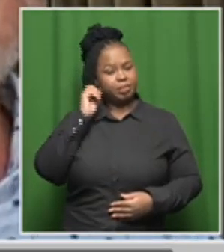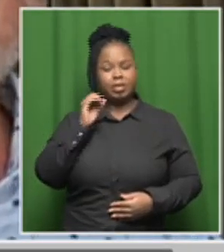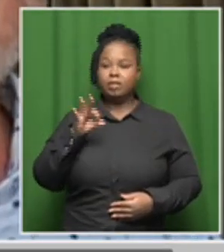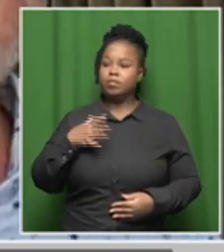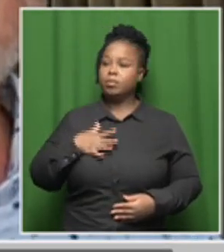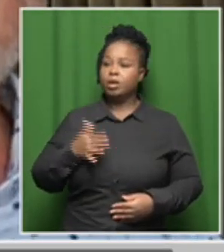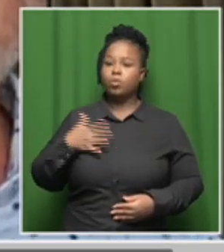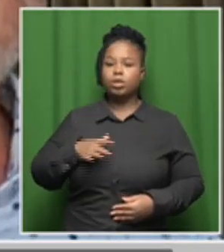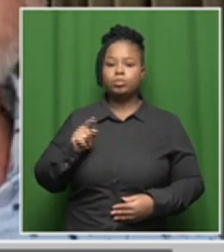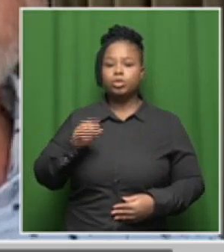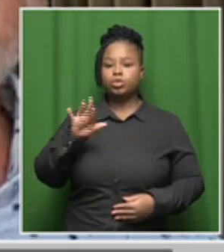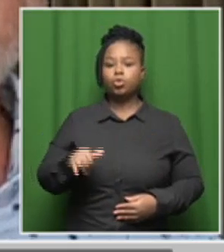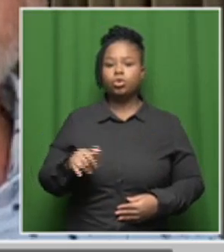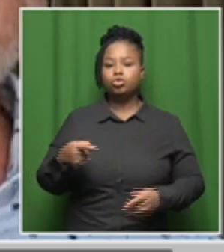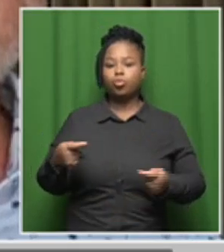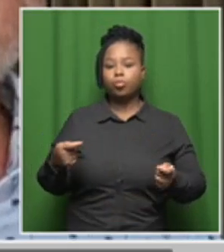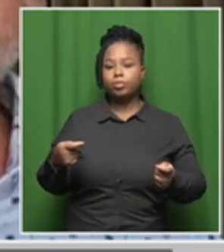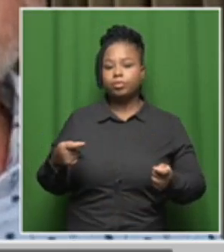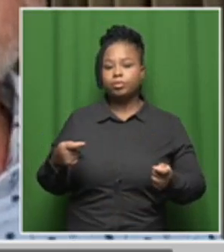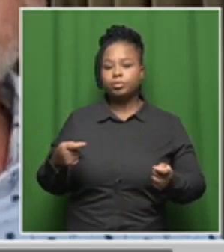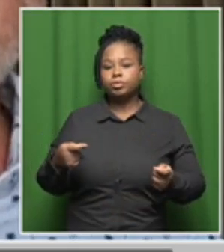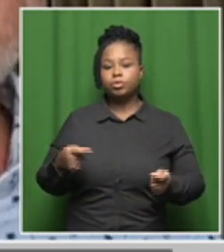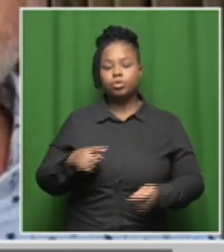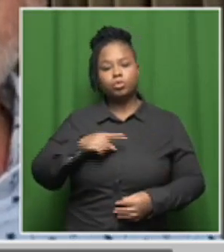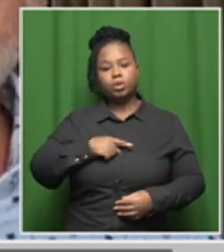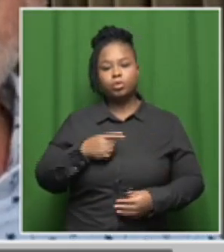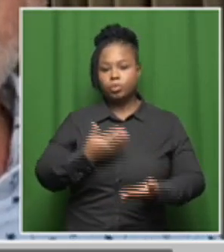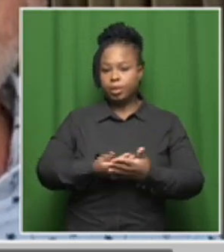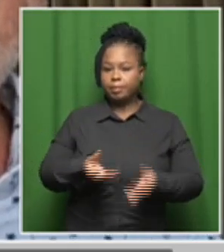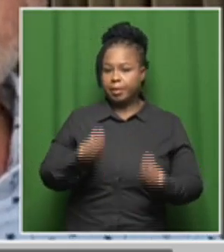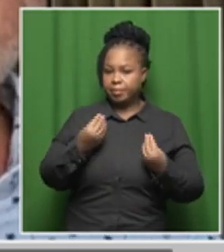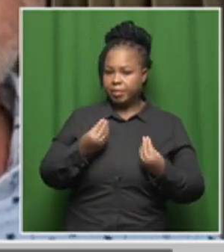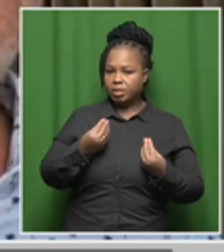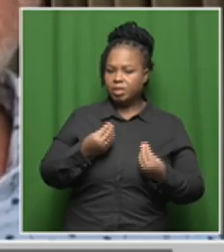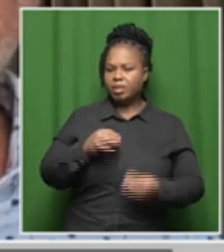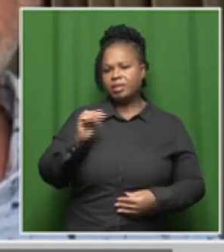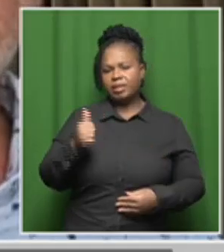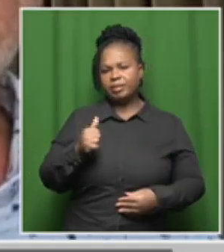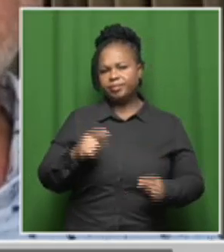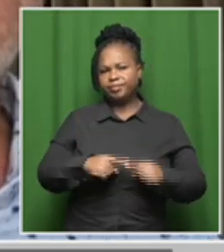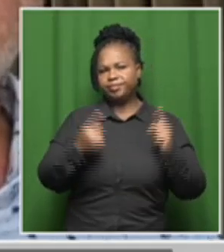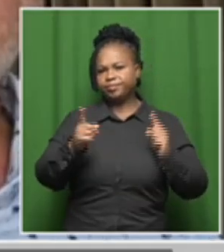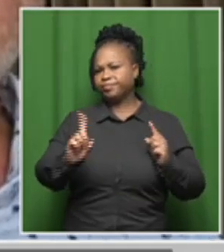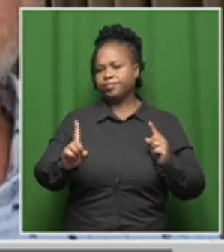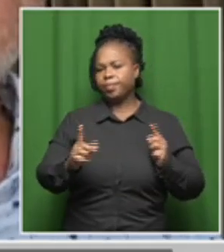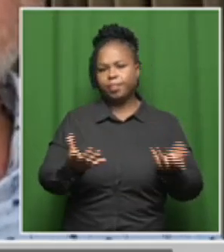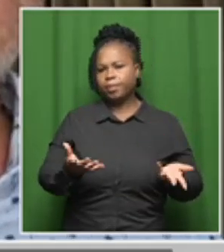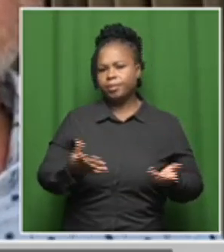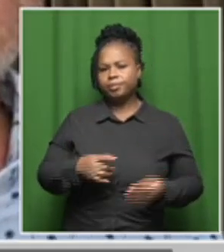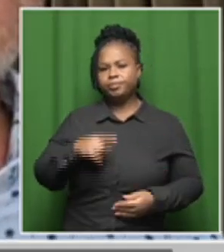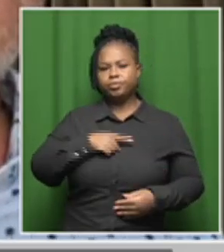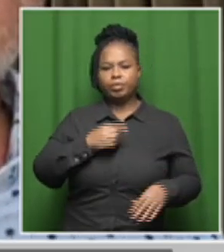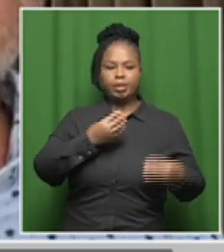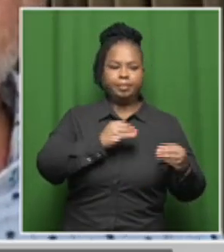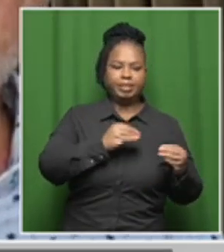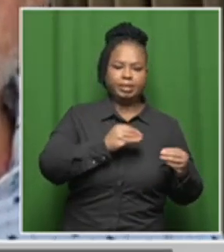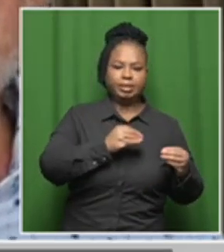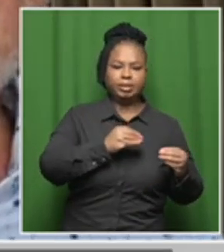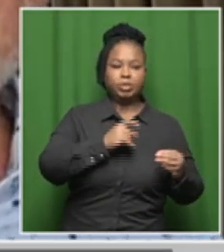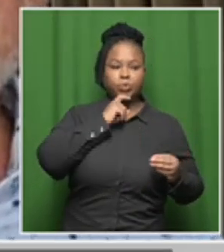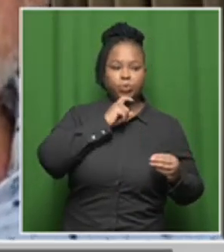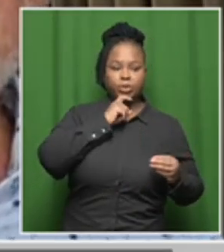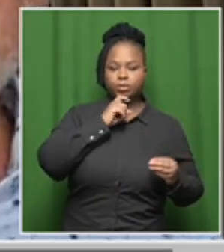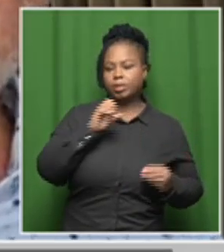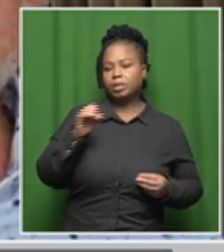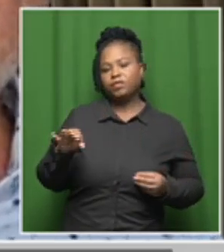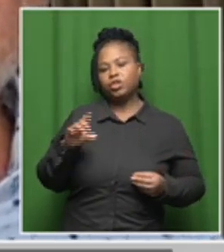into a toy shop, because literally that's where you can find drones, what is the distinction? Because obviously there's the commercial and recreational use. But if